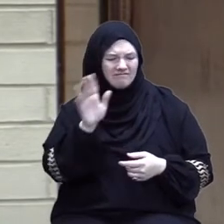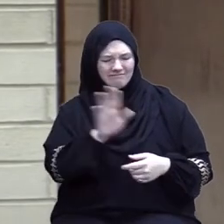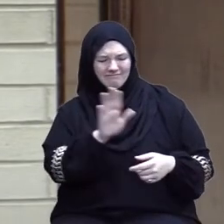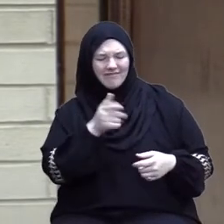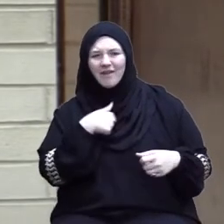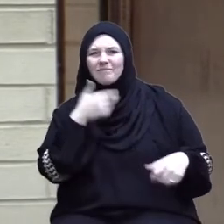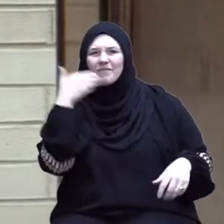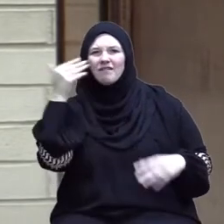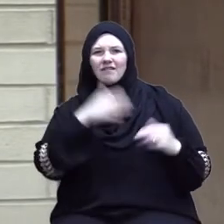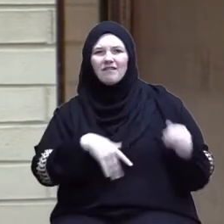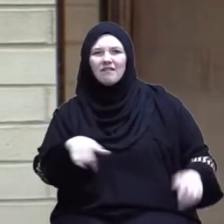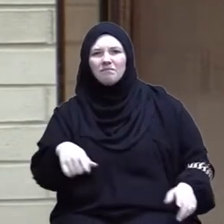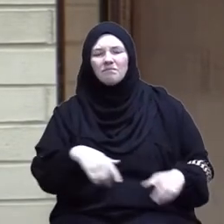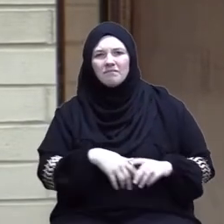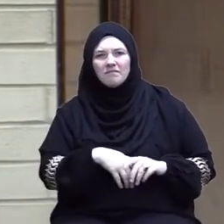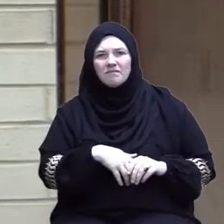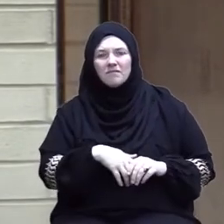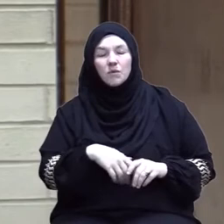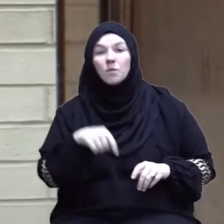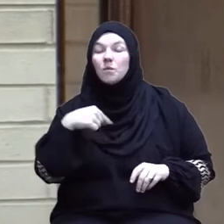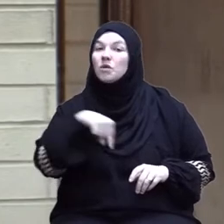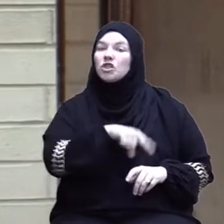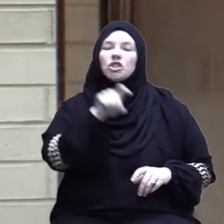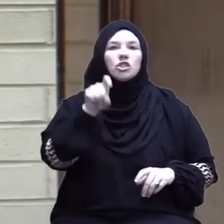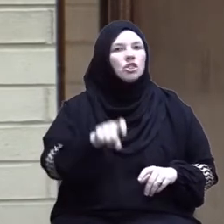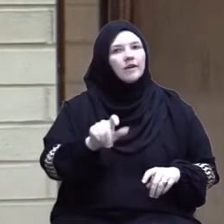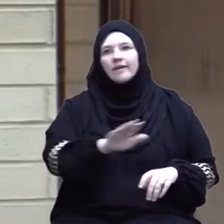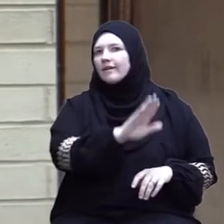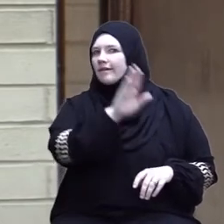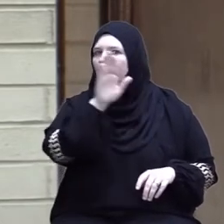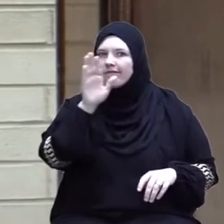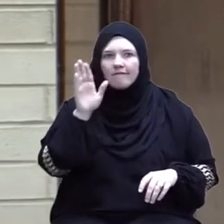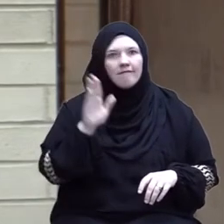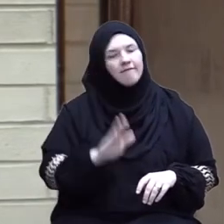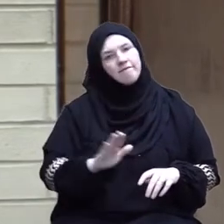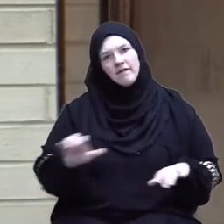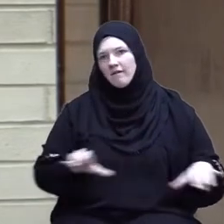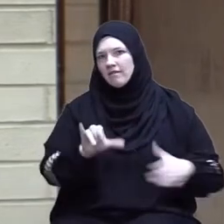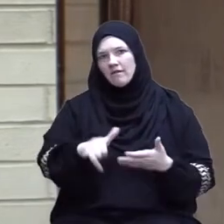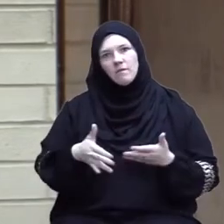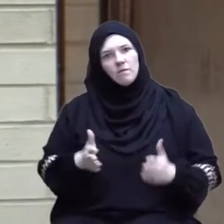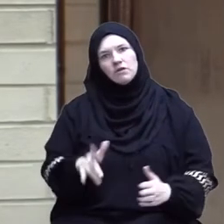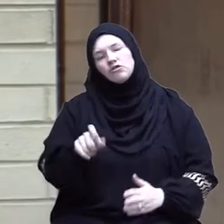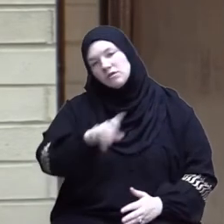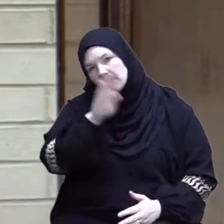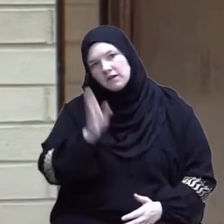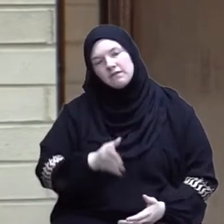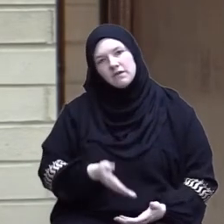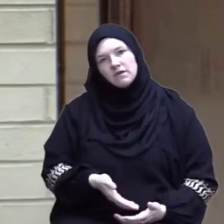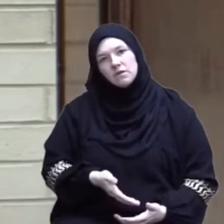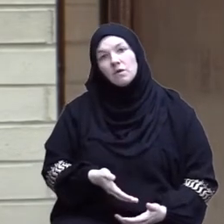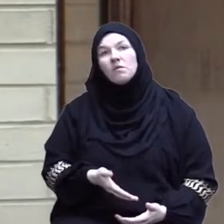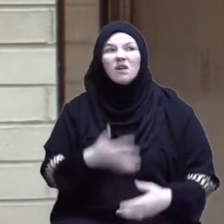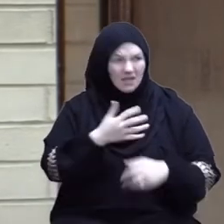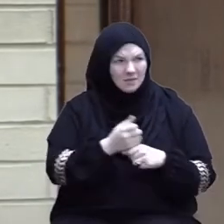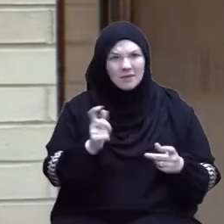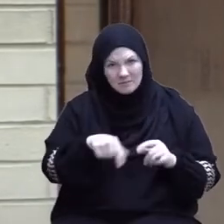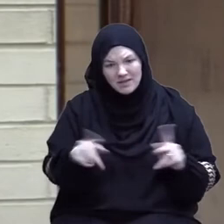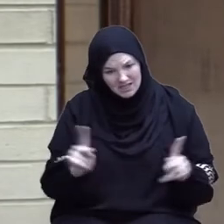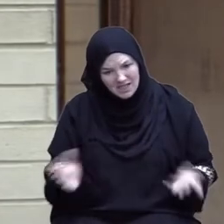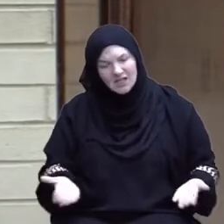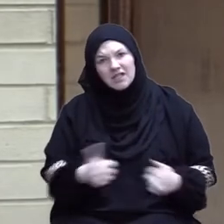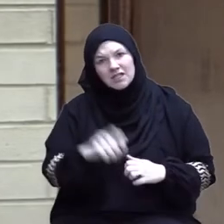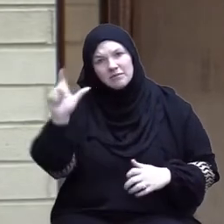better than he is." We should never take this approach. We get people here in this